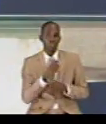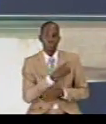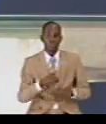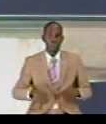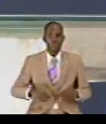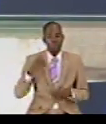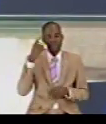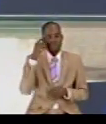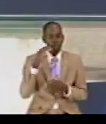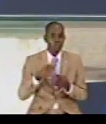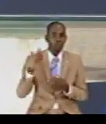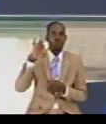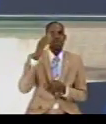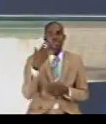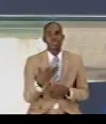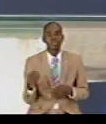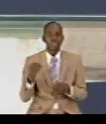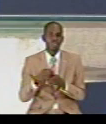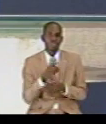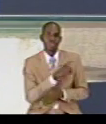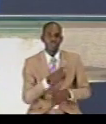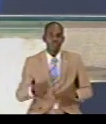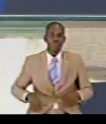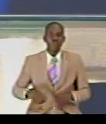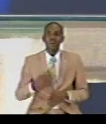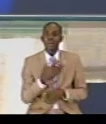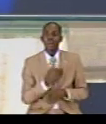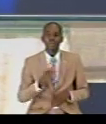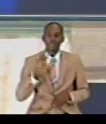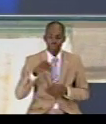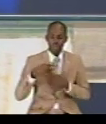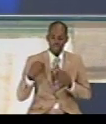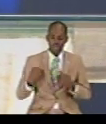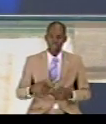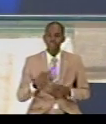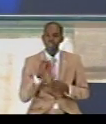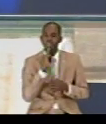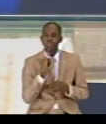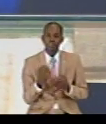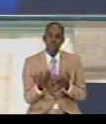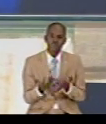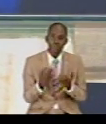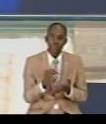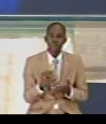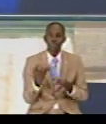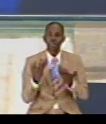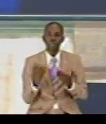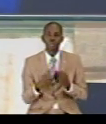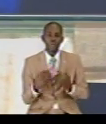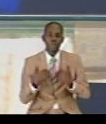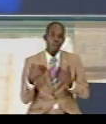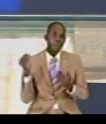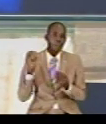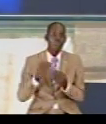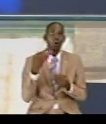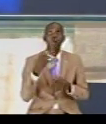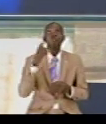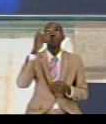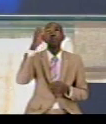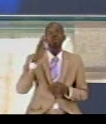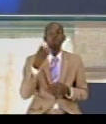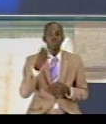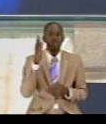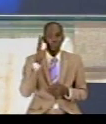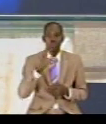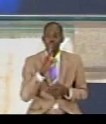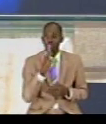spiritual things in the Lord, and your heart is desiring, and you want to have more of God, there will be panting,